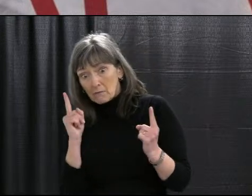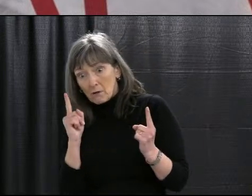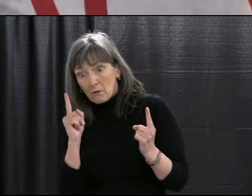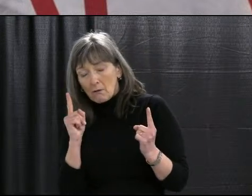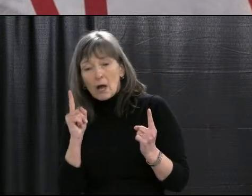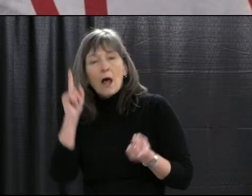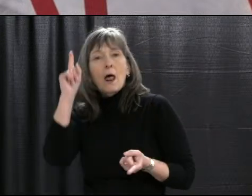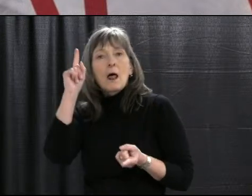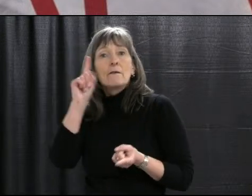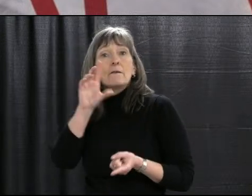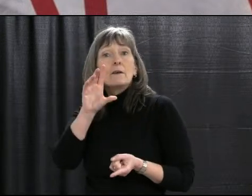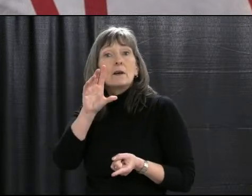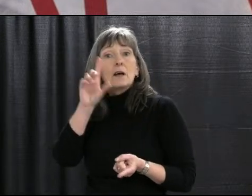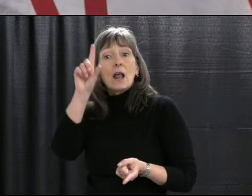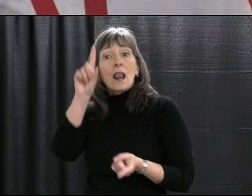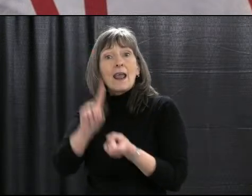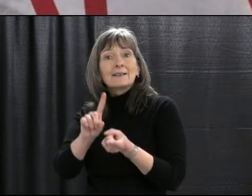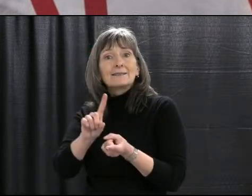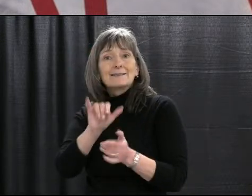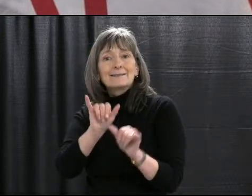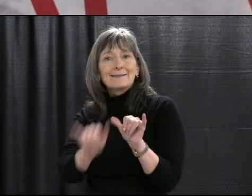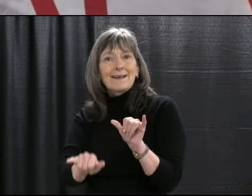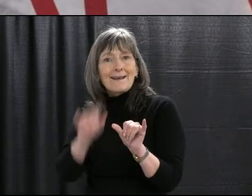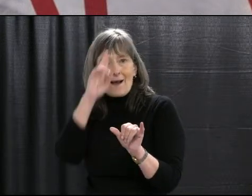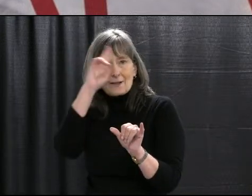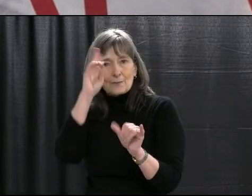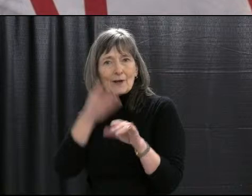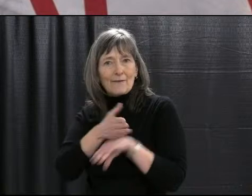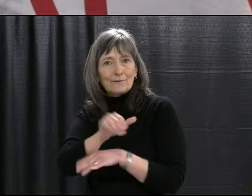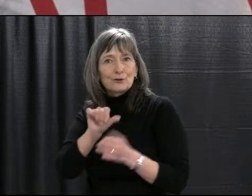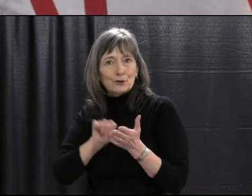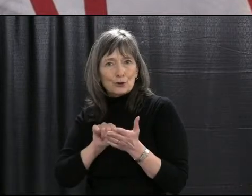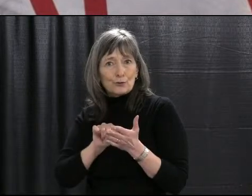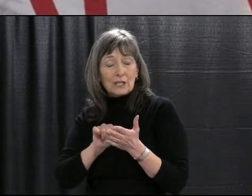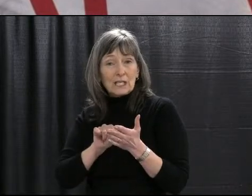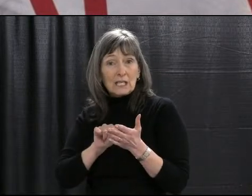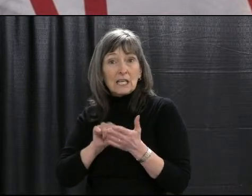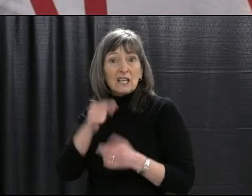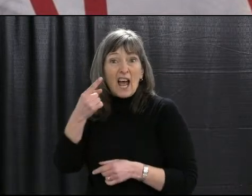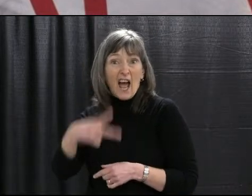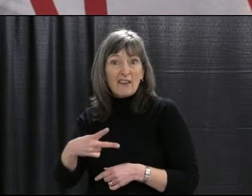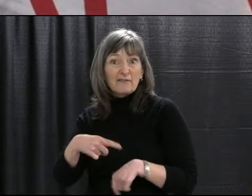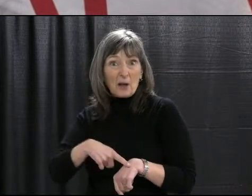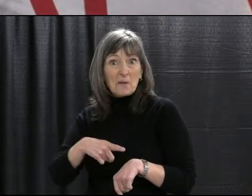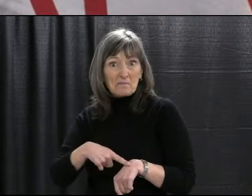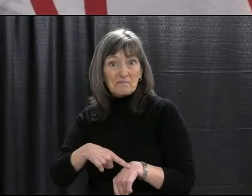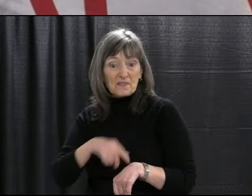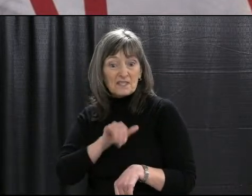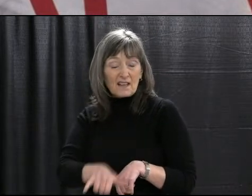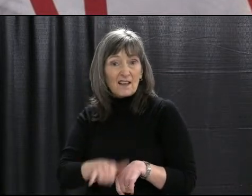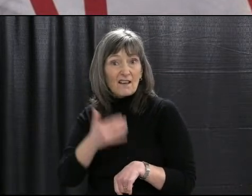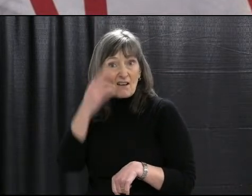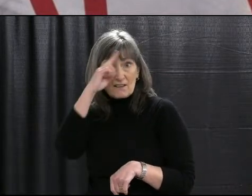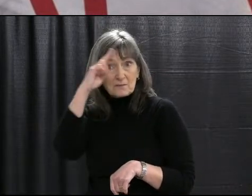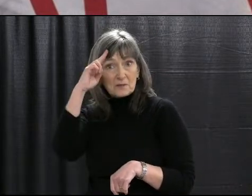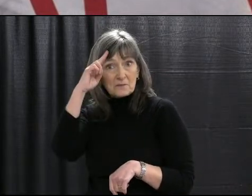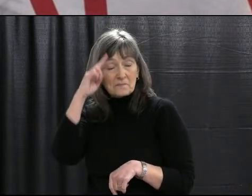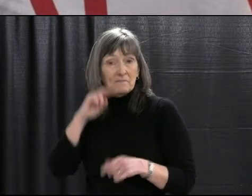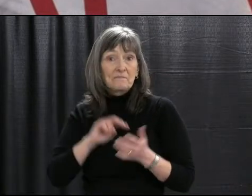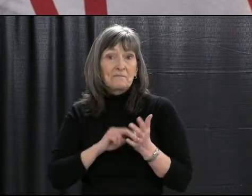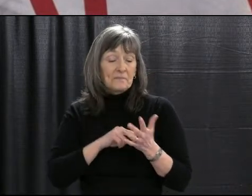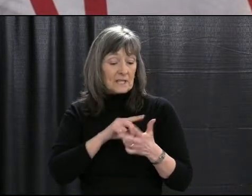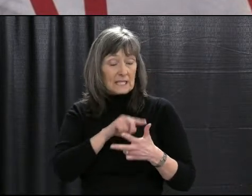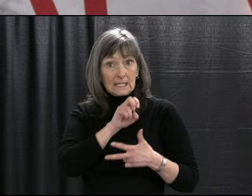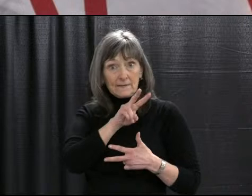length of stay in hospitals compared to patients who had not received it. This means patients who receive EVT have